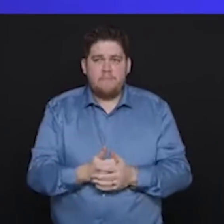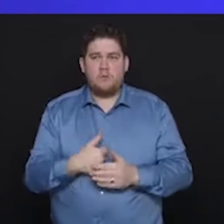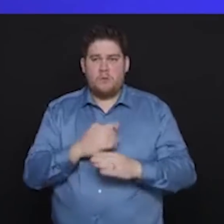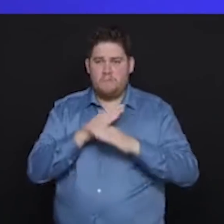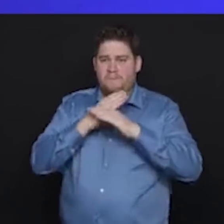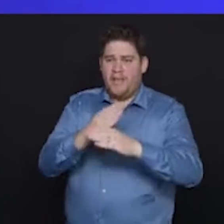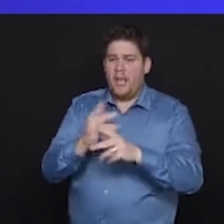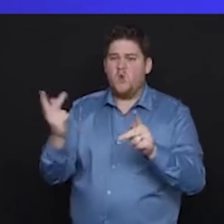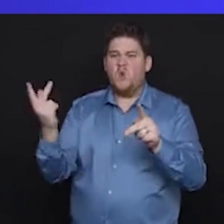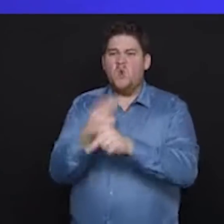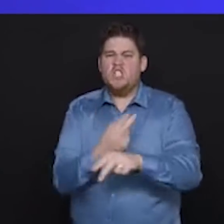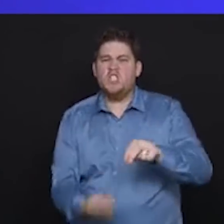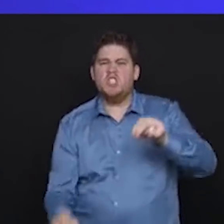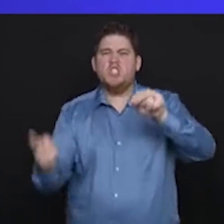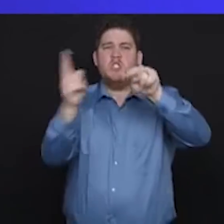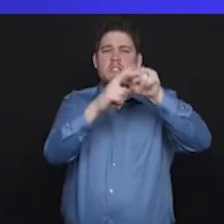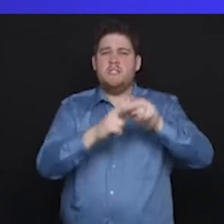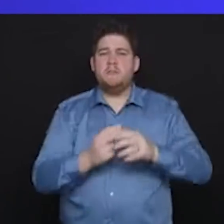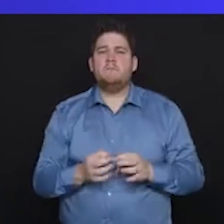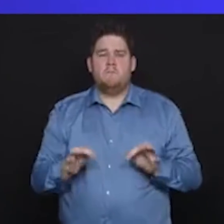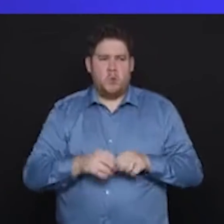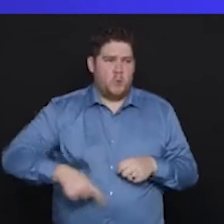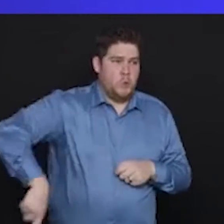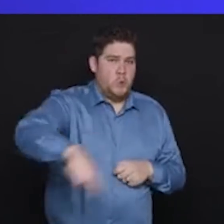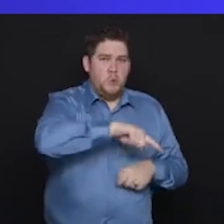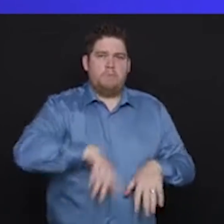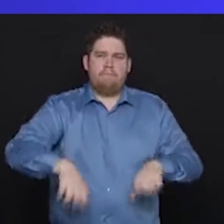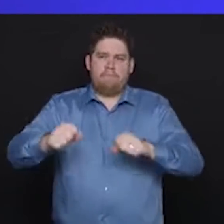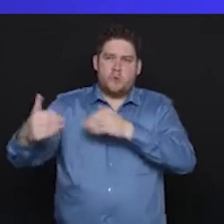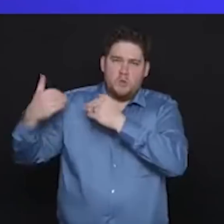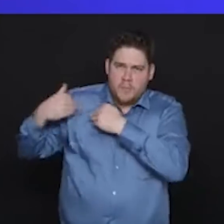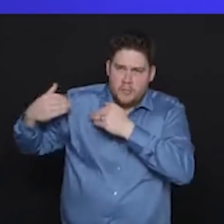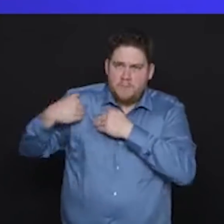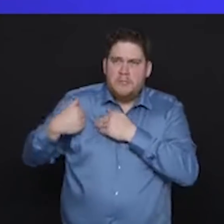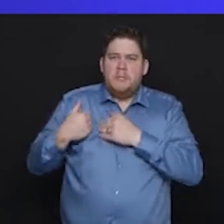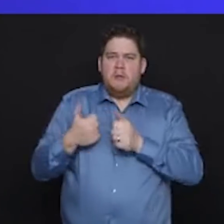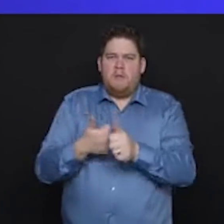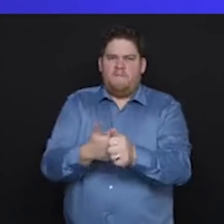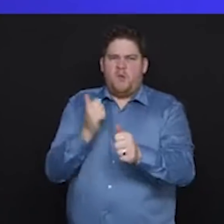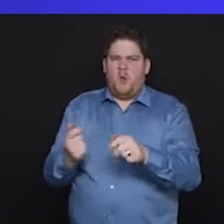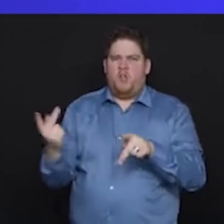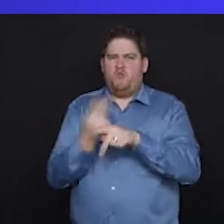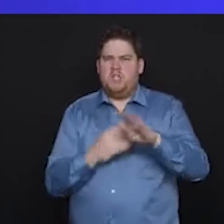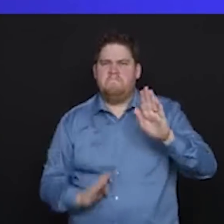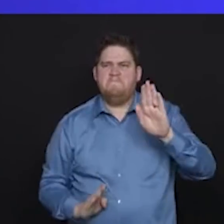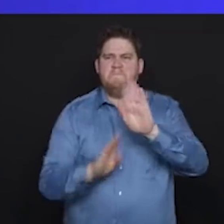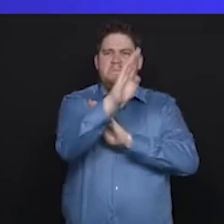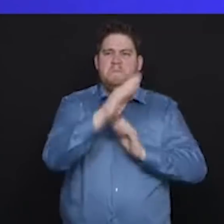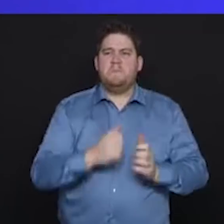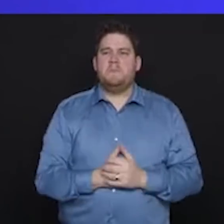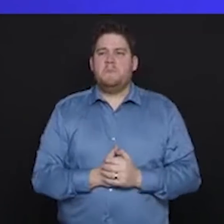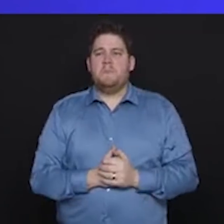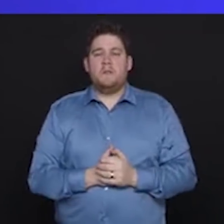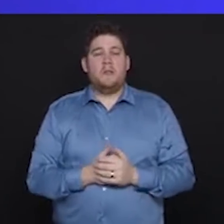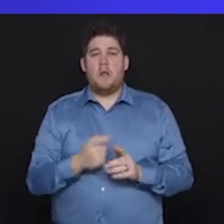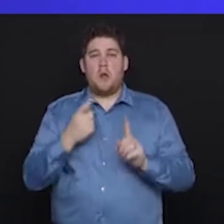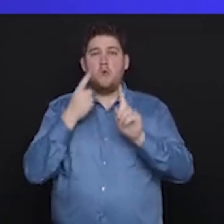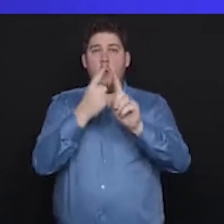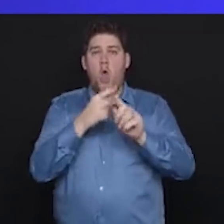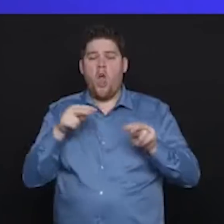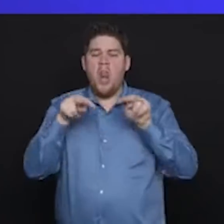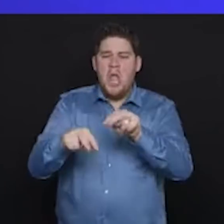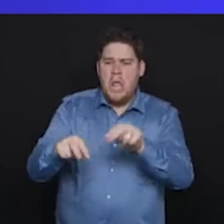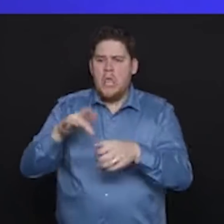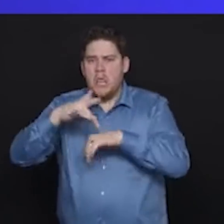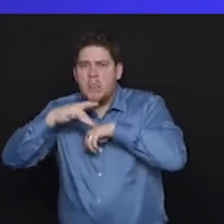is and where it is, and put in all of those pieces that allow us to cascade up if we need to. So we will